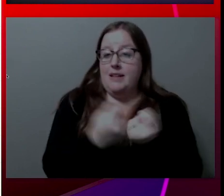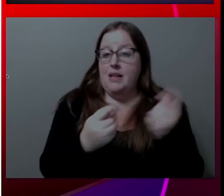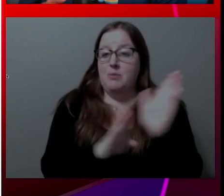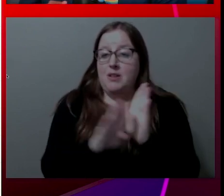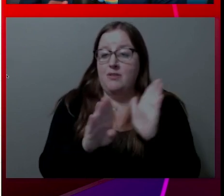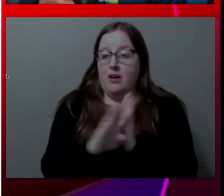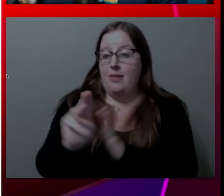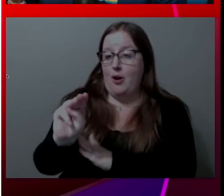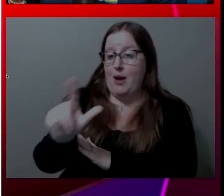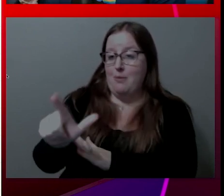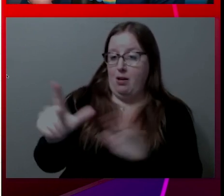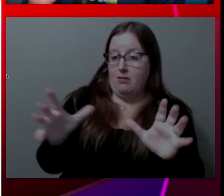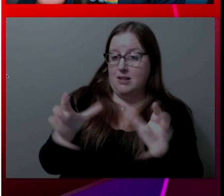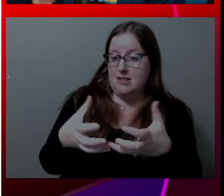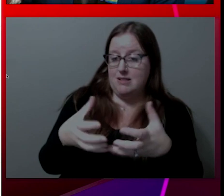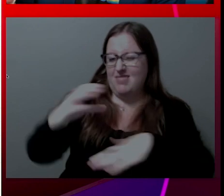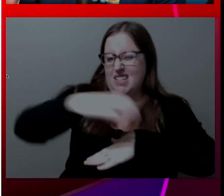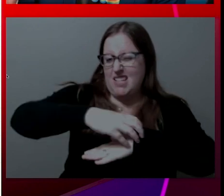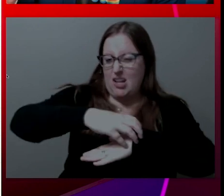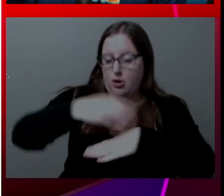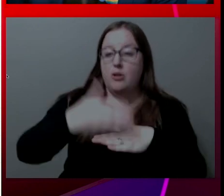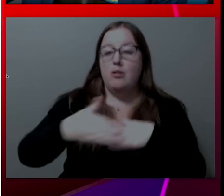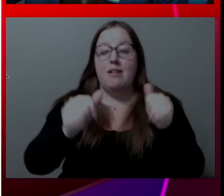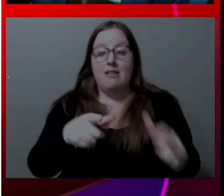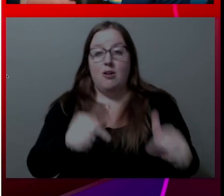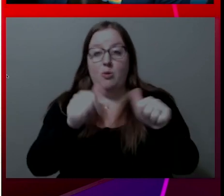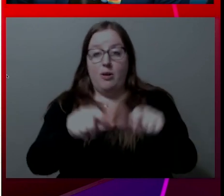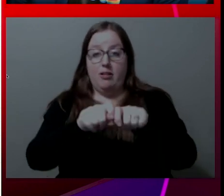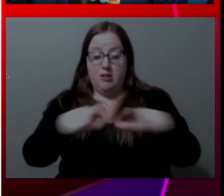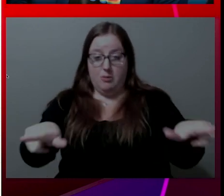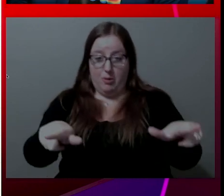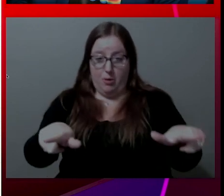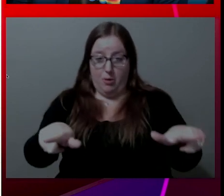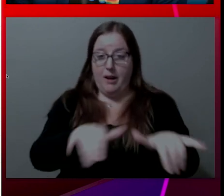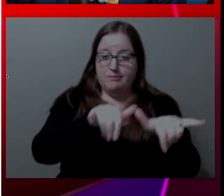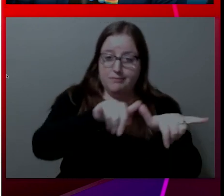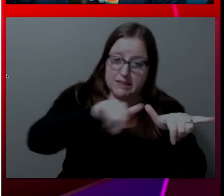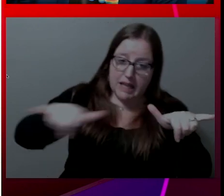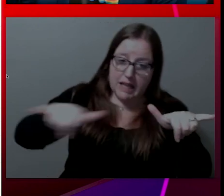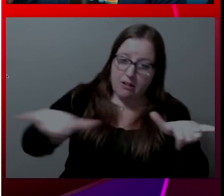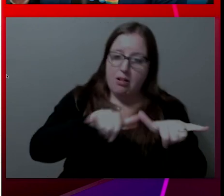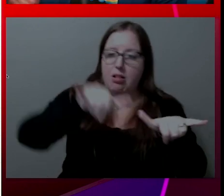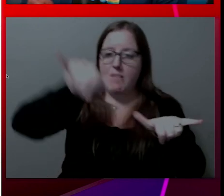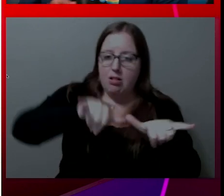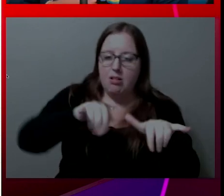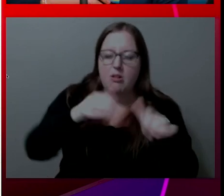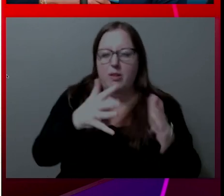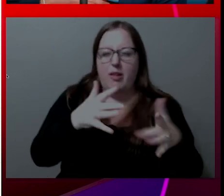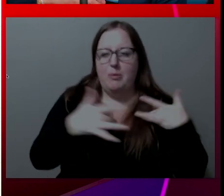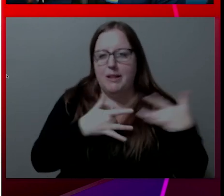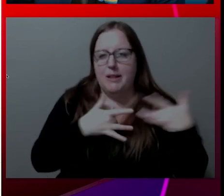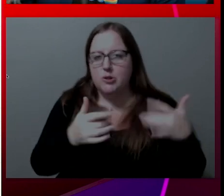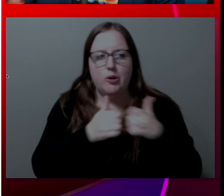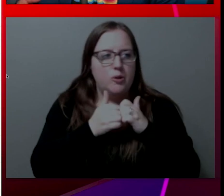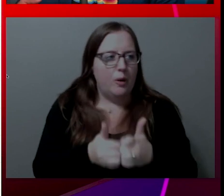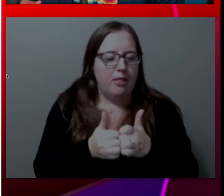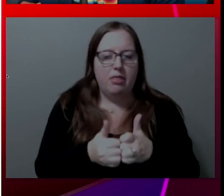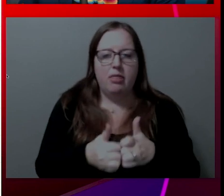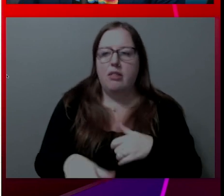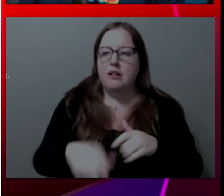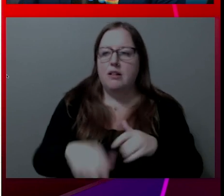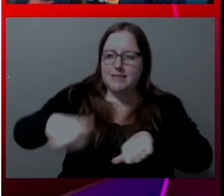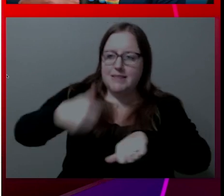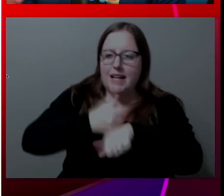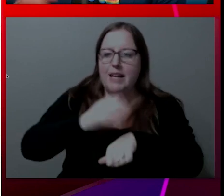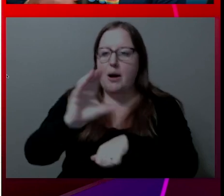container, and then what they'll do is they can just quickly deploy that and scale it out without having to worry about dealing with setting up the